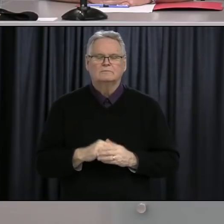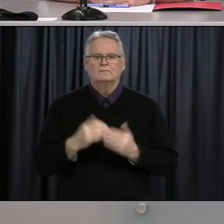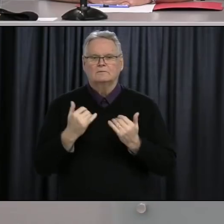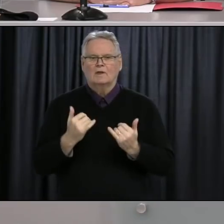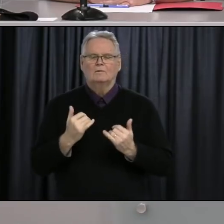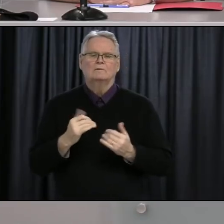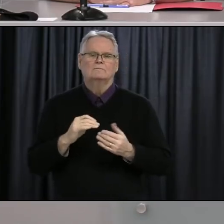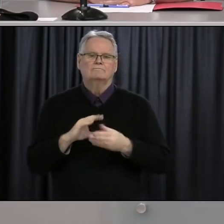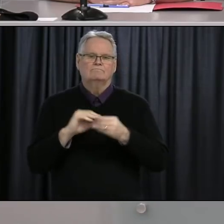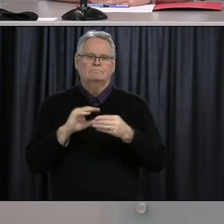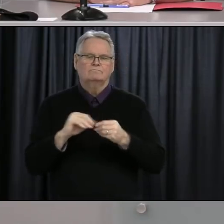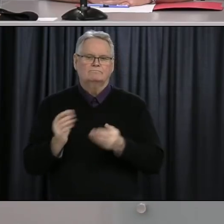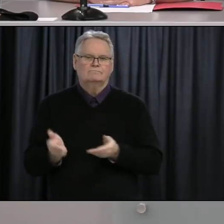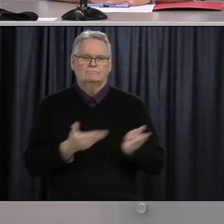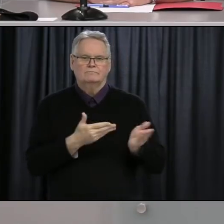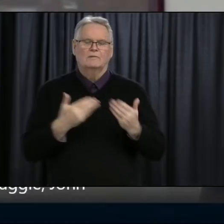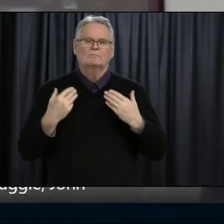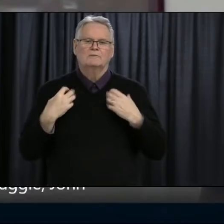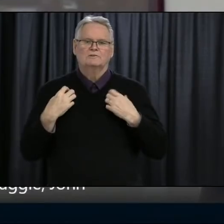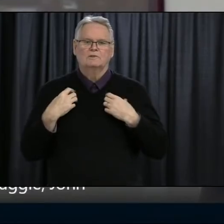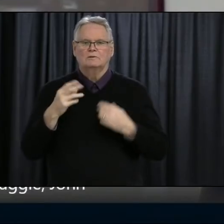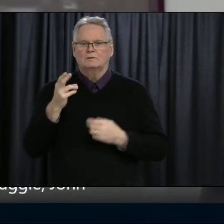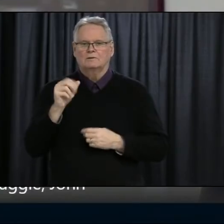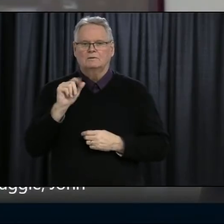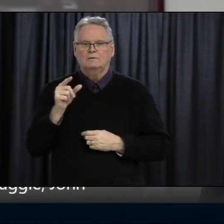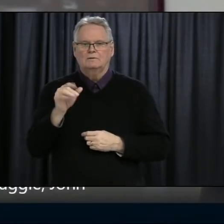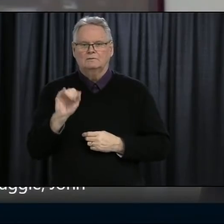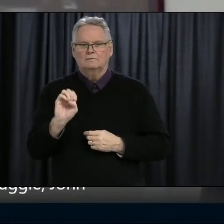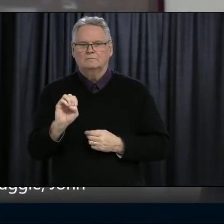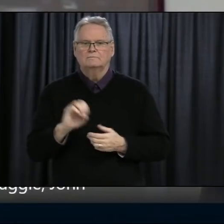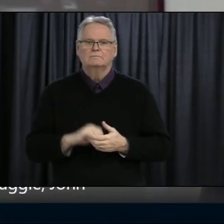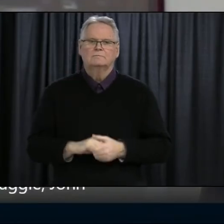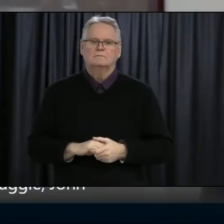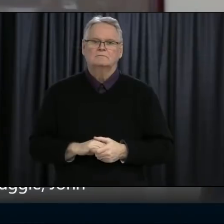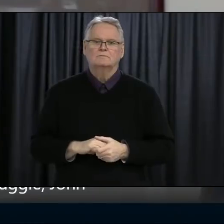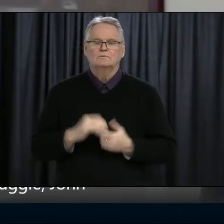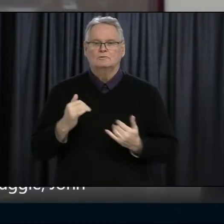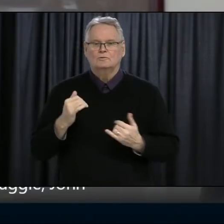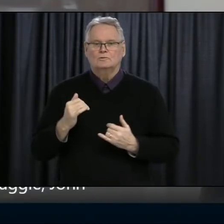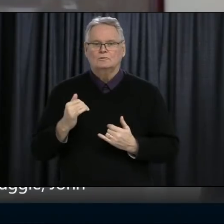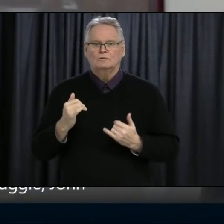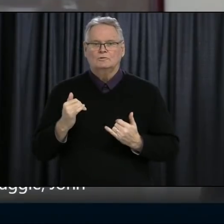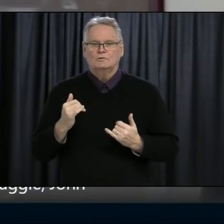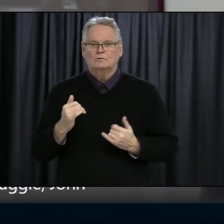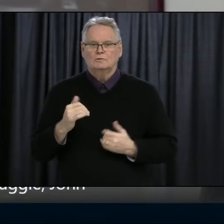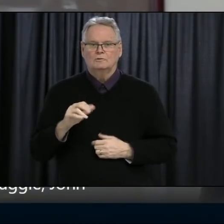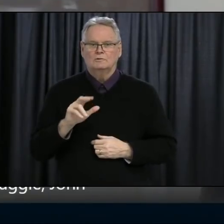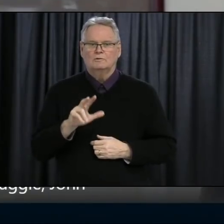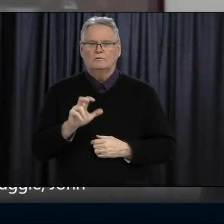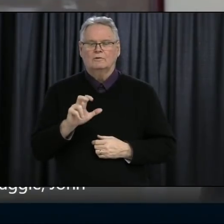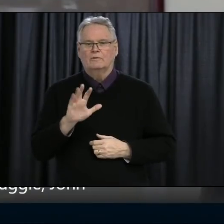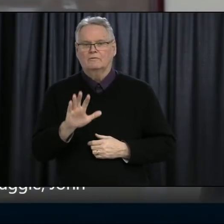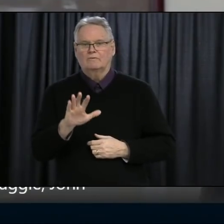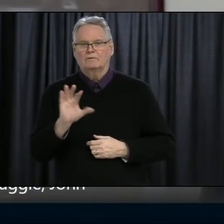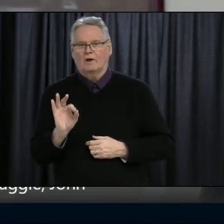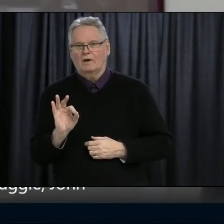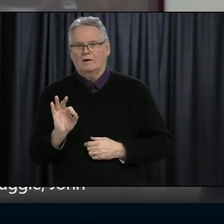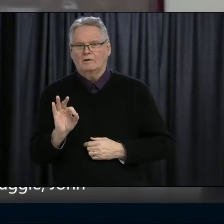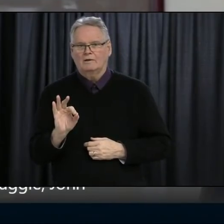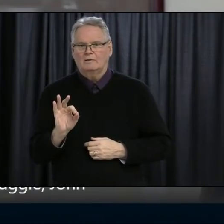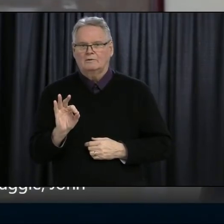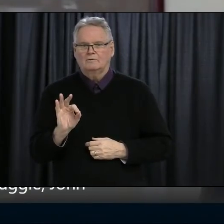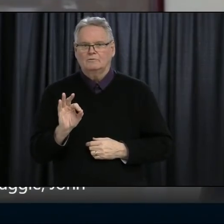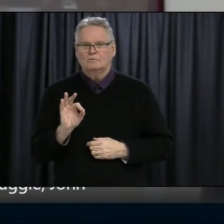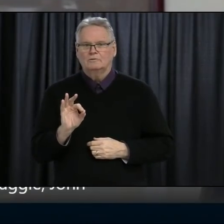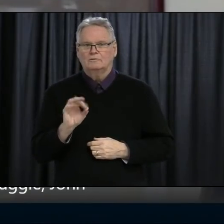Thank you very much, Premier. Day 339, and it's a bit like deja vu all over again, unfortunately. Not only